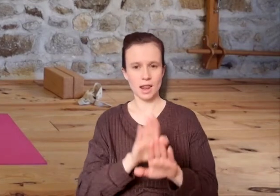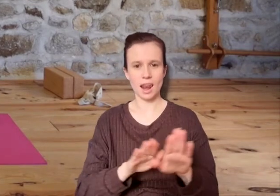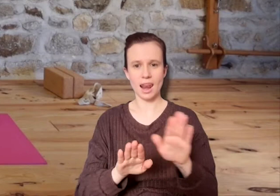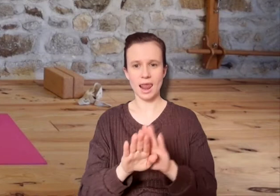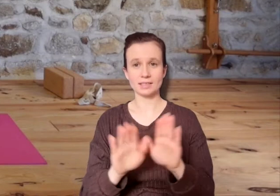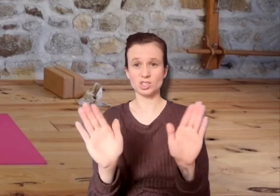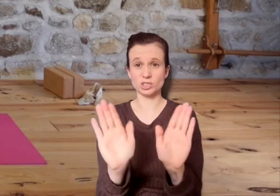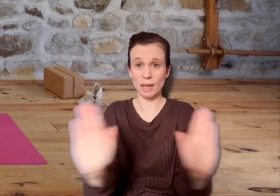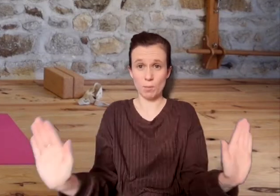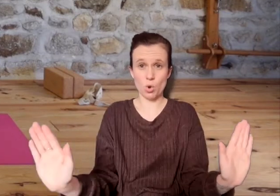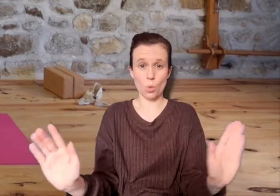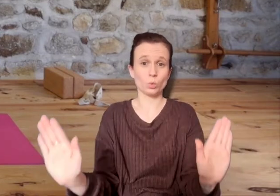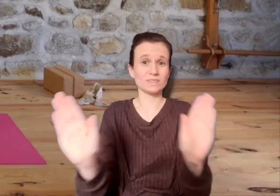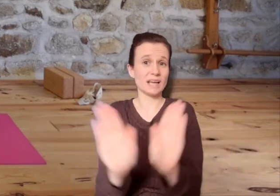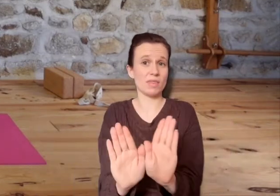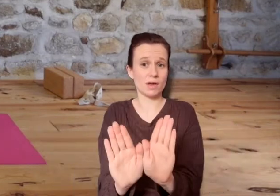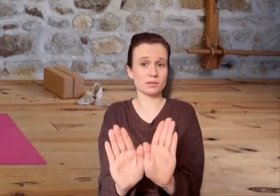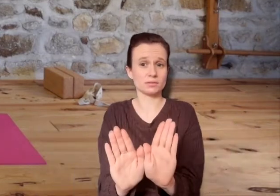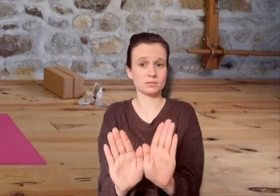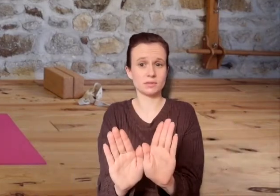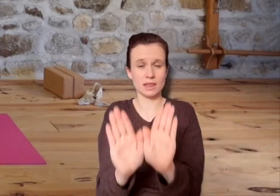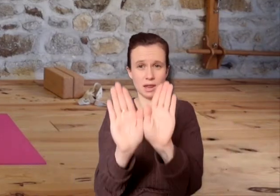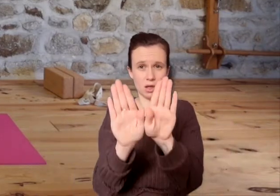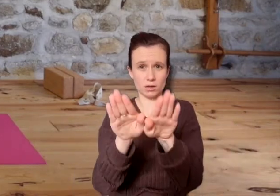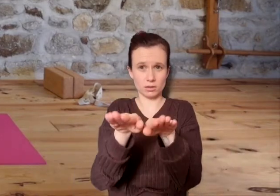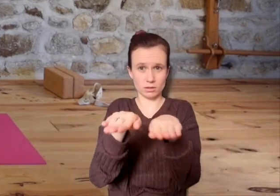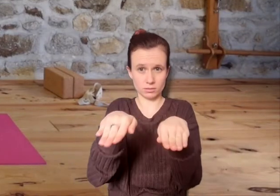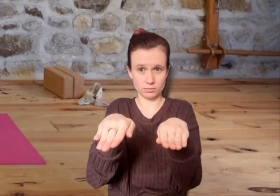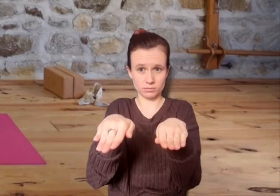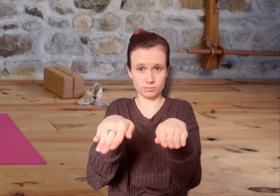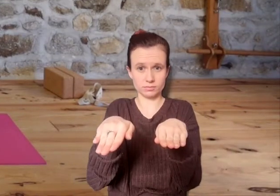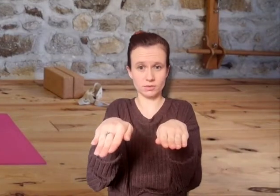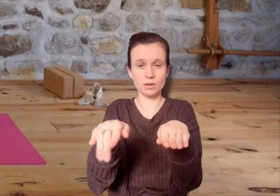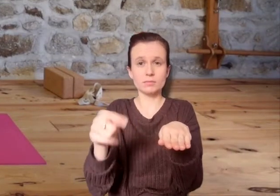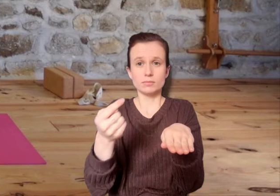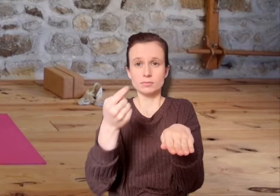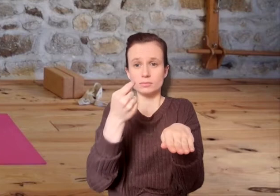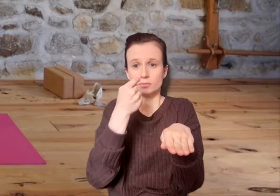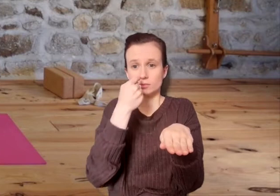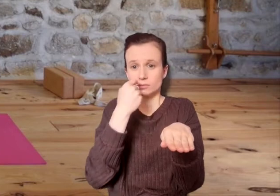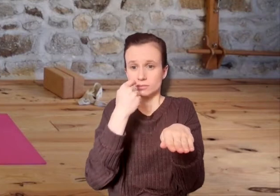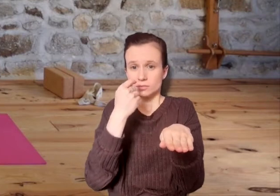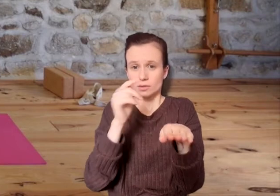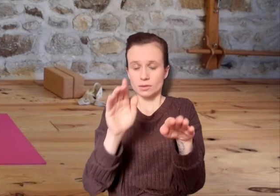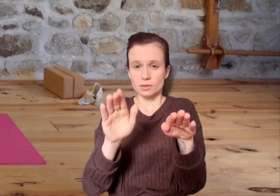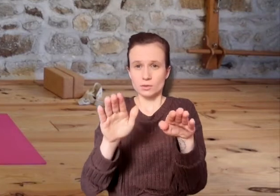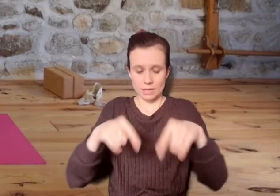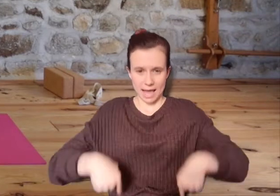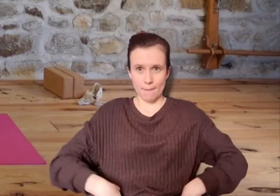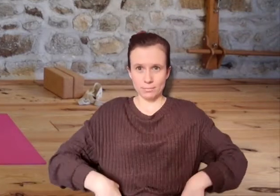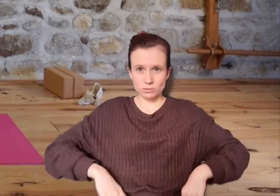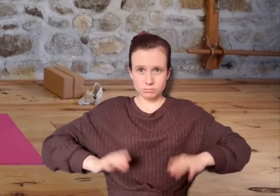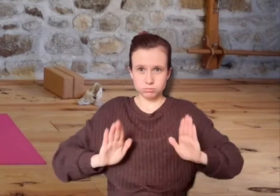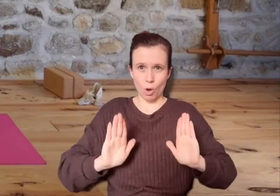together. You're going to lengthen through the feet, and on your inhale, you're going to press those hips up to the ceiling and